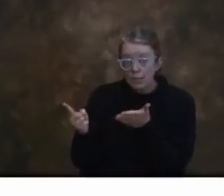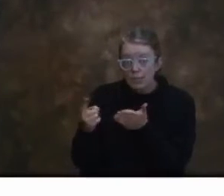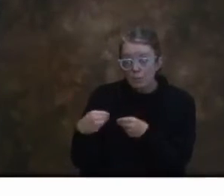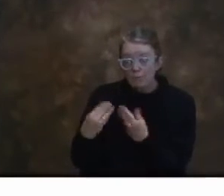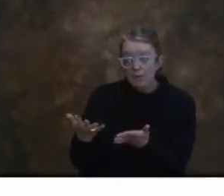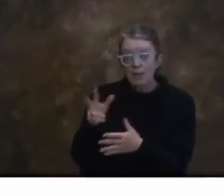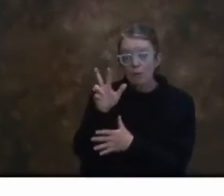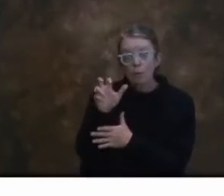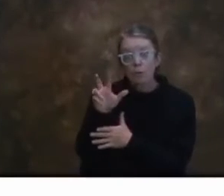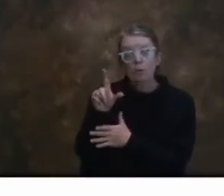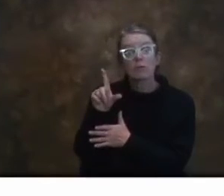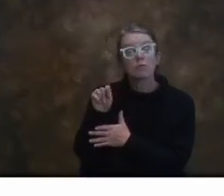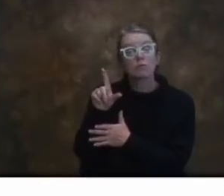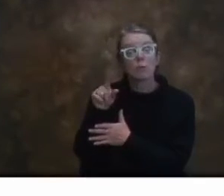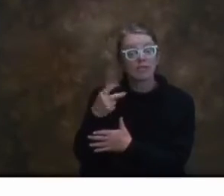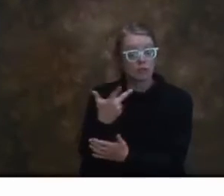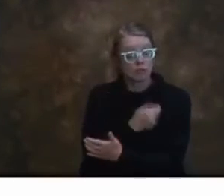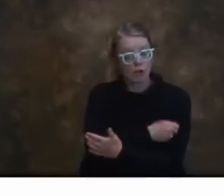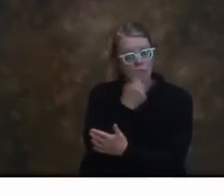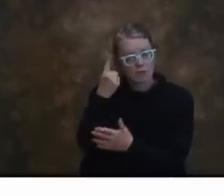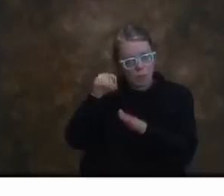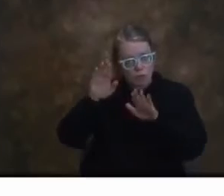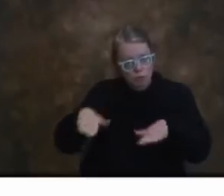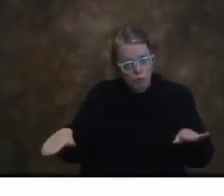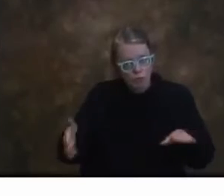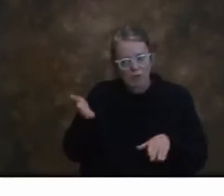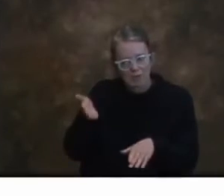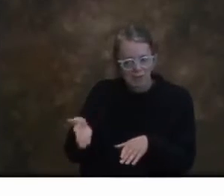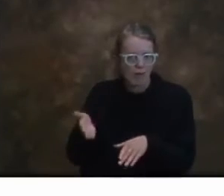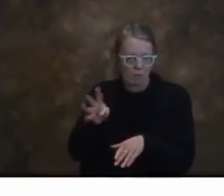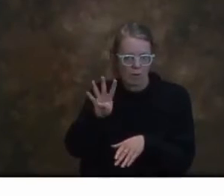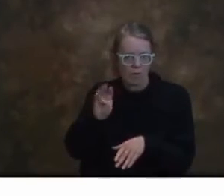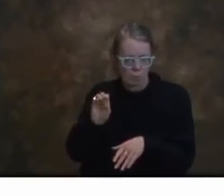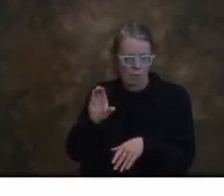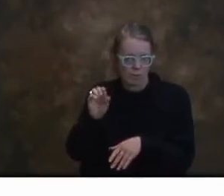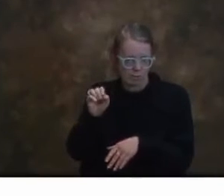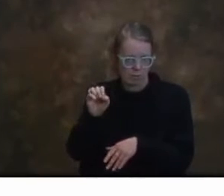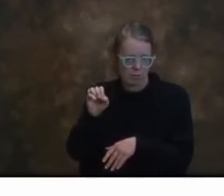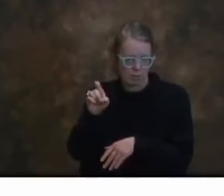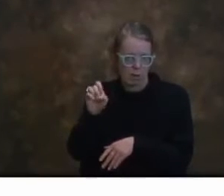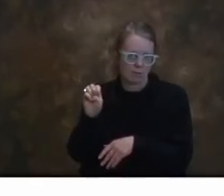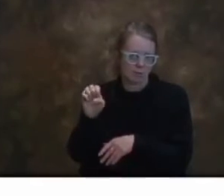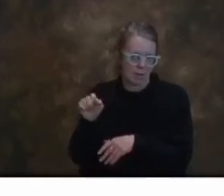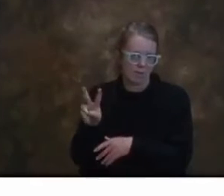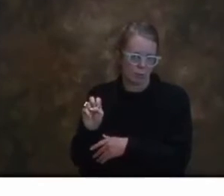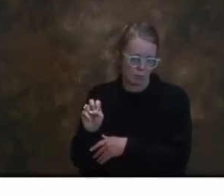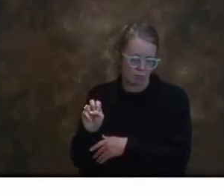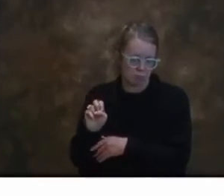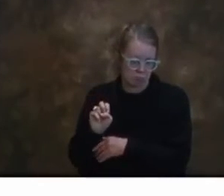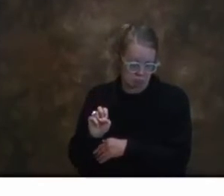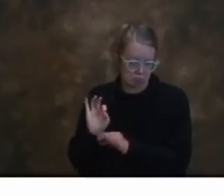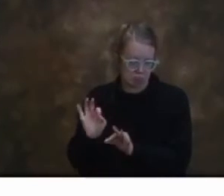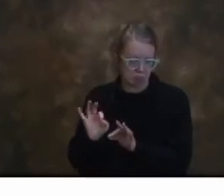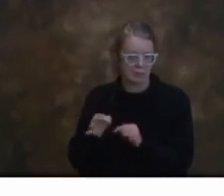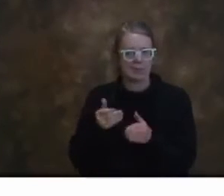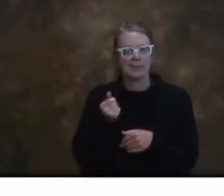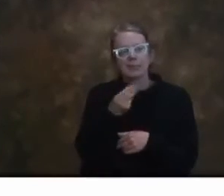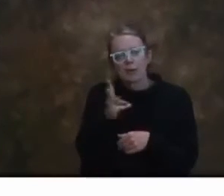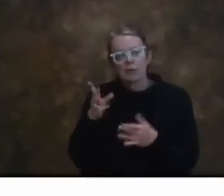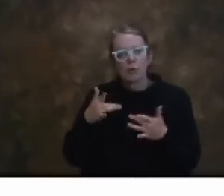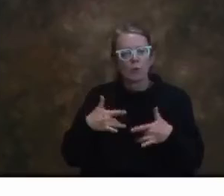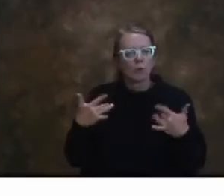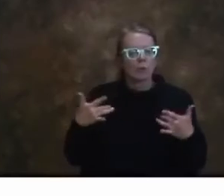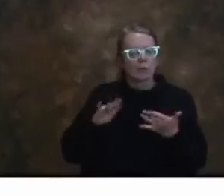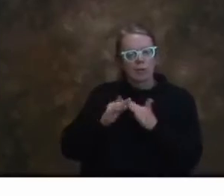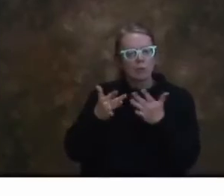320 pediatric doses through the 40 Cox location. We have several community outreaches scheduled.